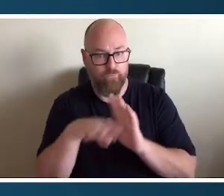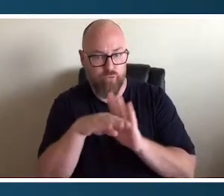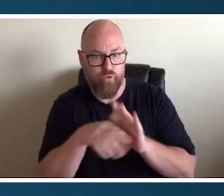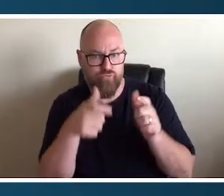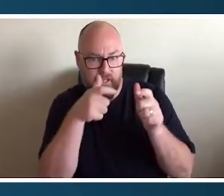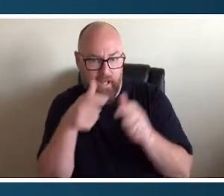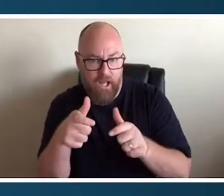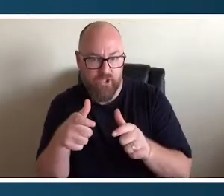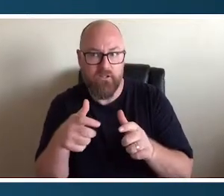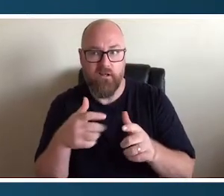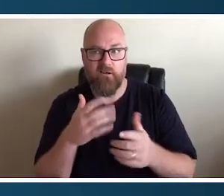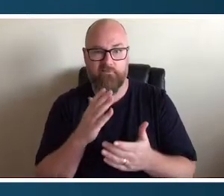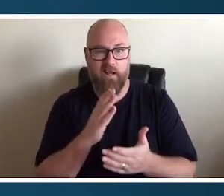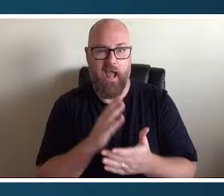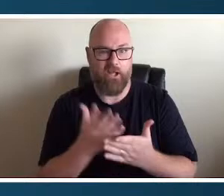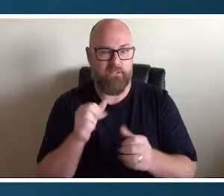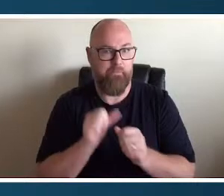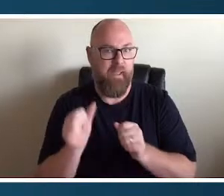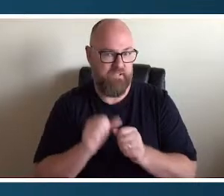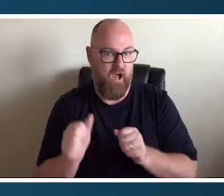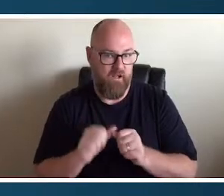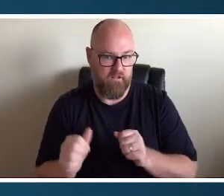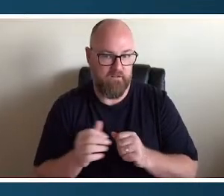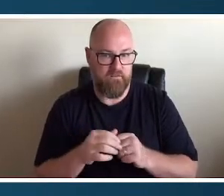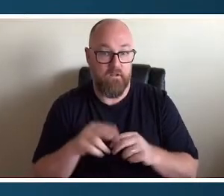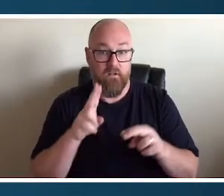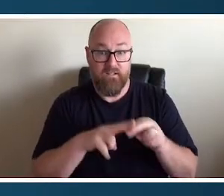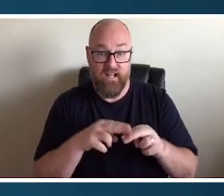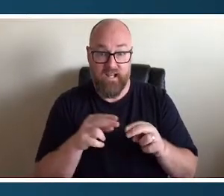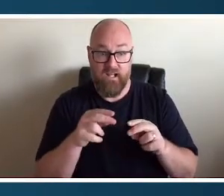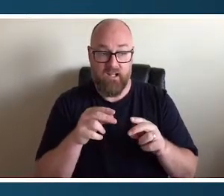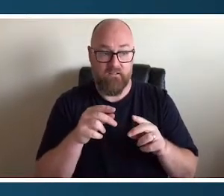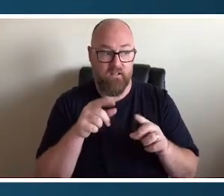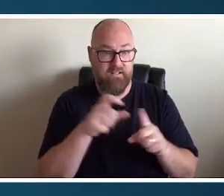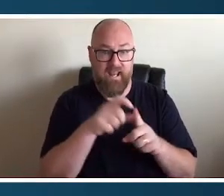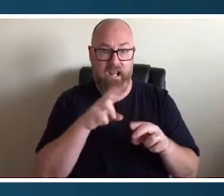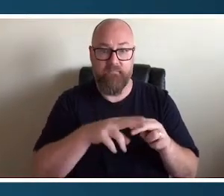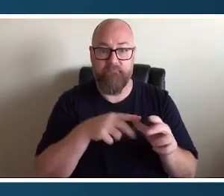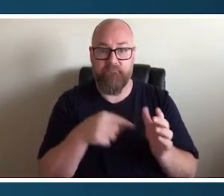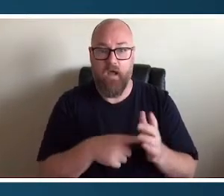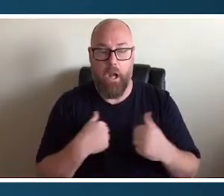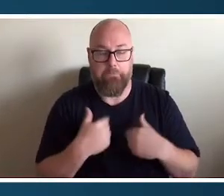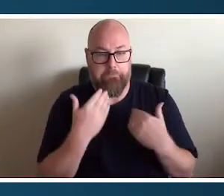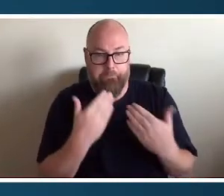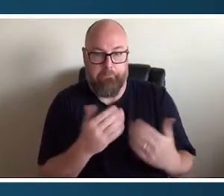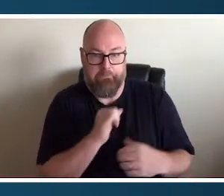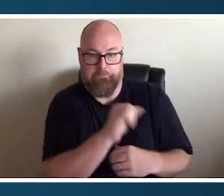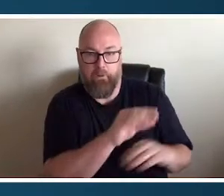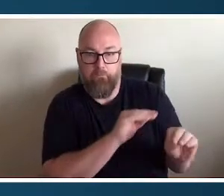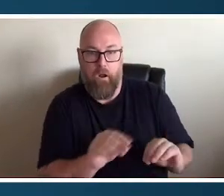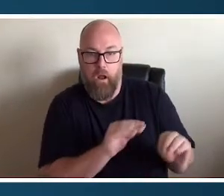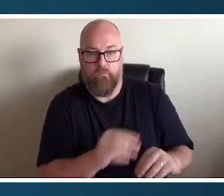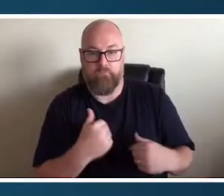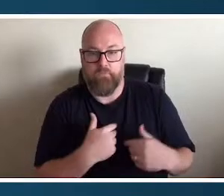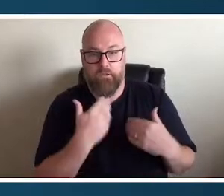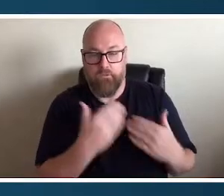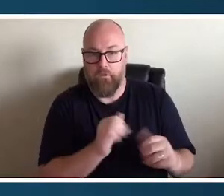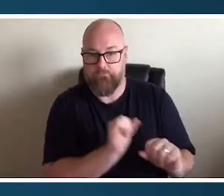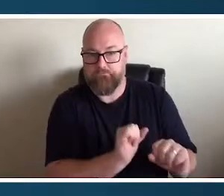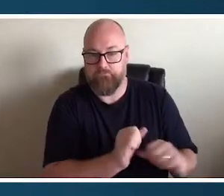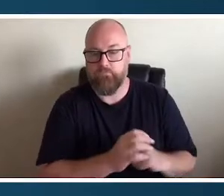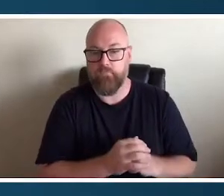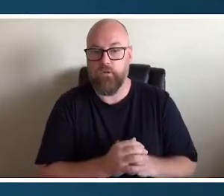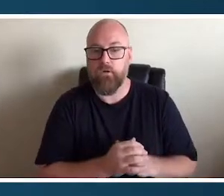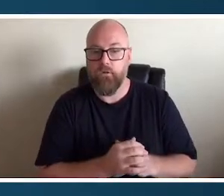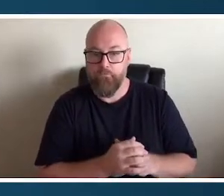dominated by Australians. Whether in de facto that's the same due to power dynamics and being a migrant, that's probably not necessarily the case. But in de